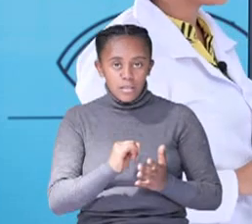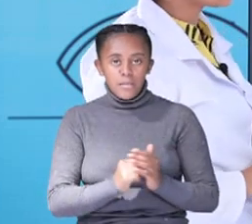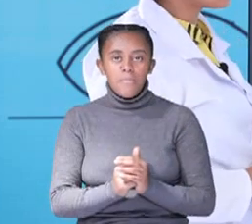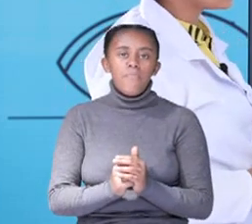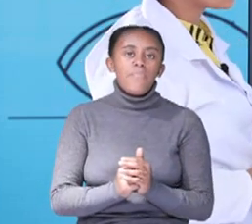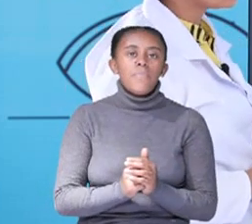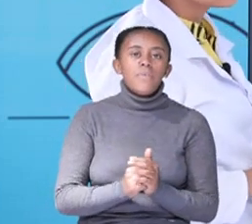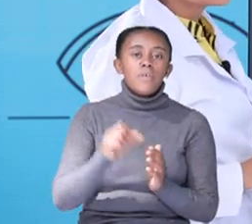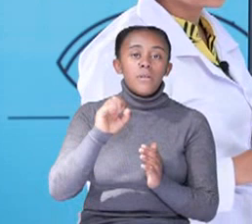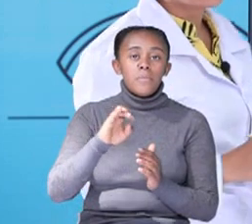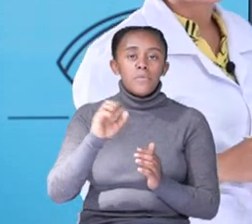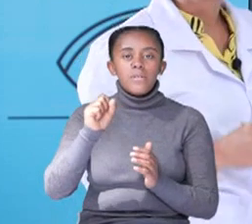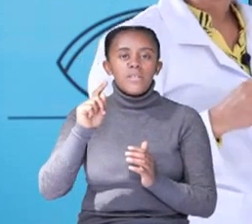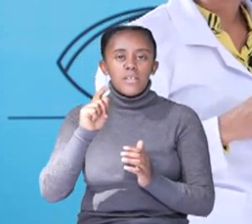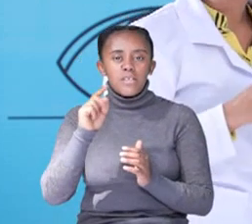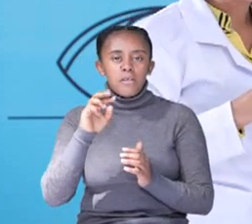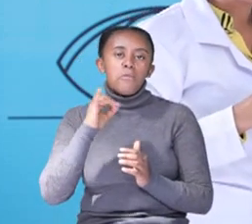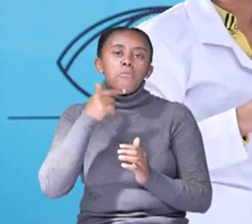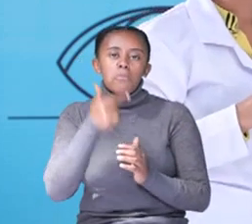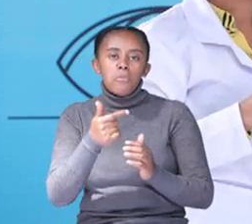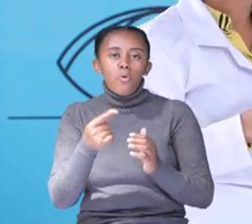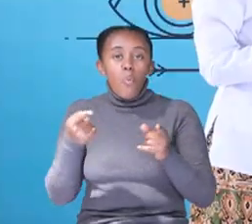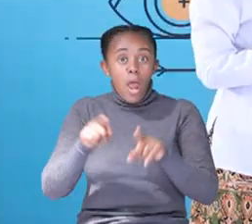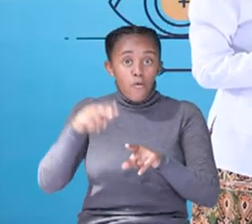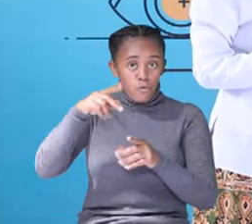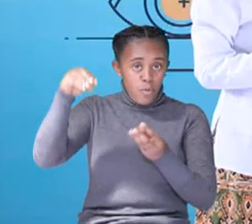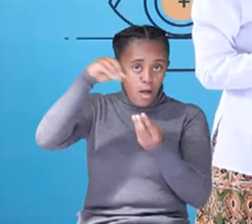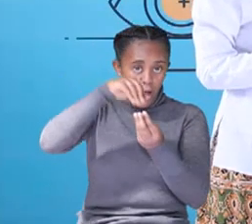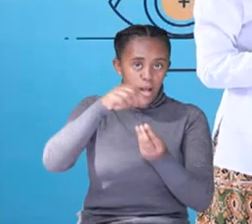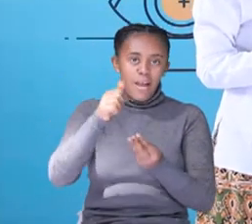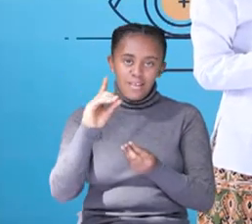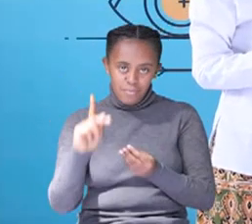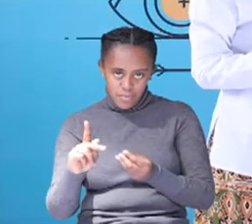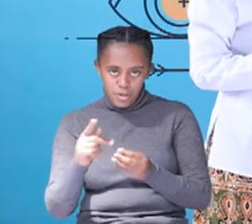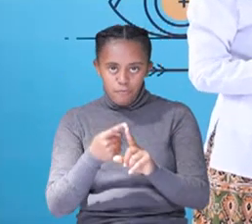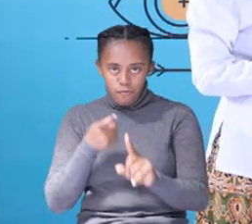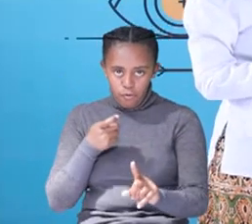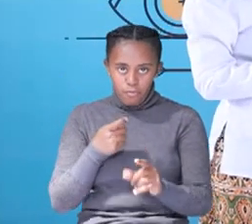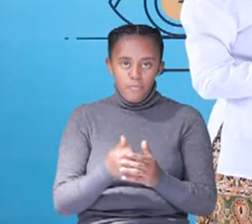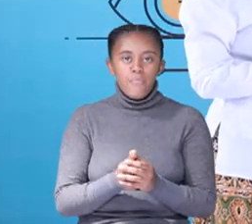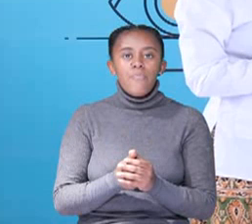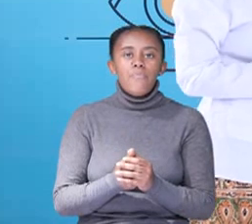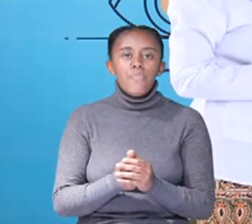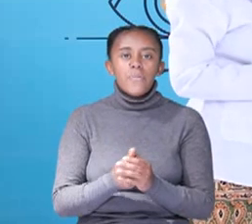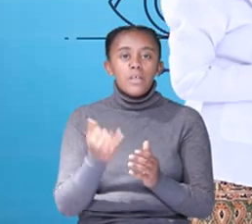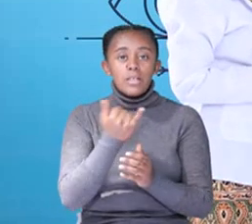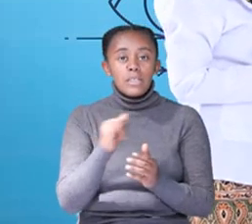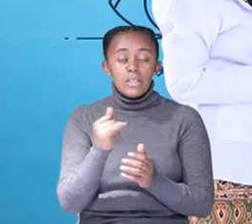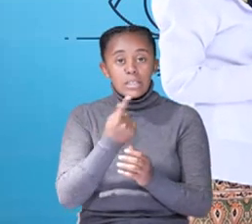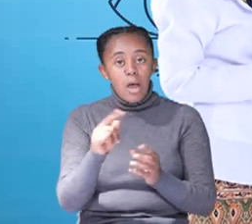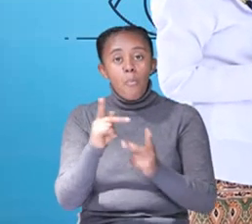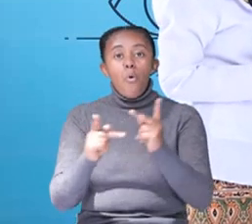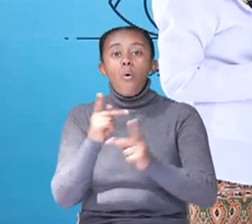level phosphorylation. Therefore, when phosphate added to ADP from substrates, the process